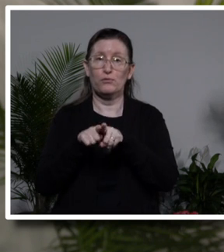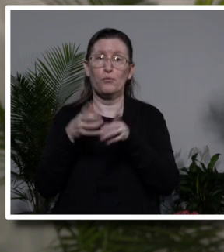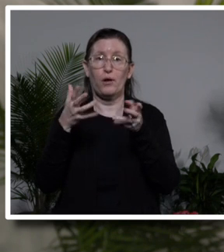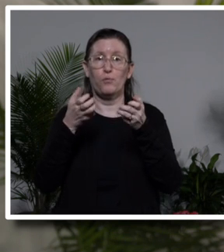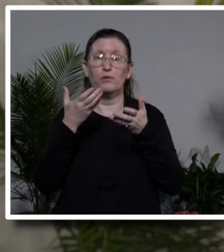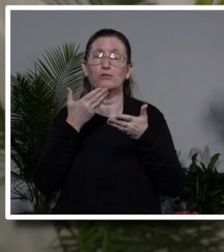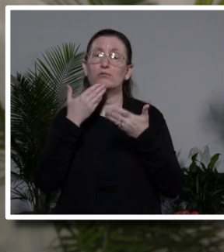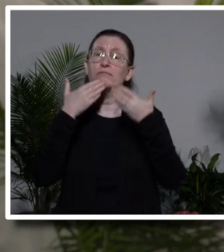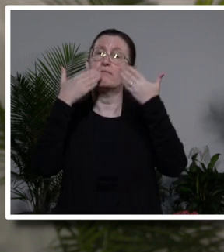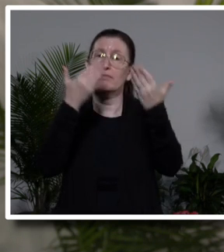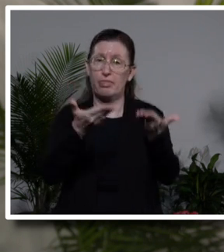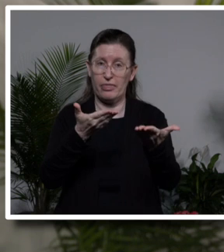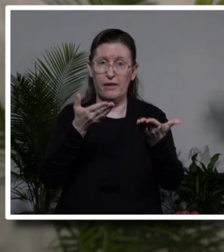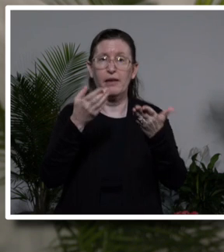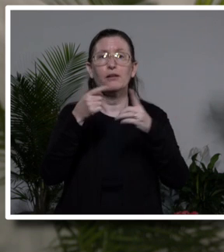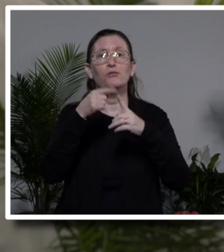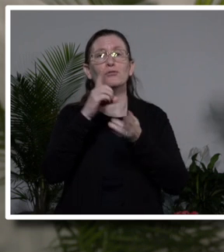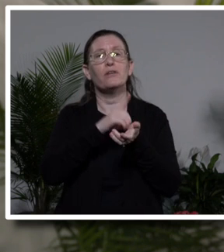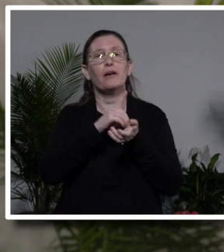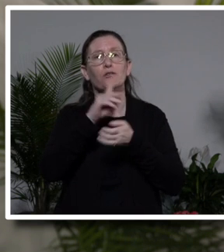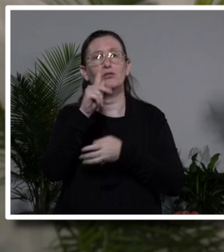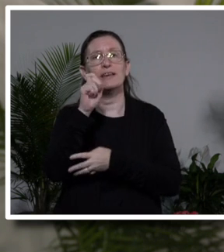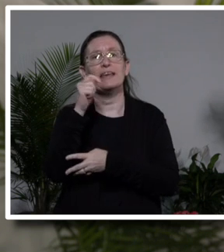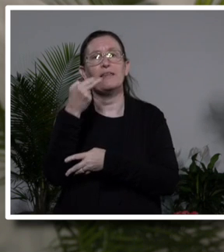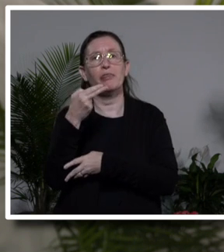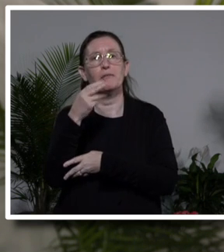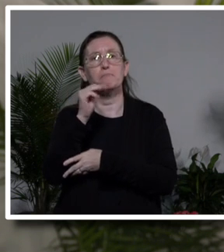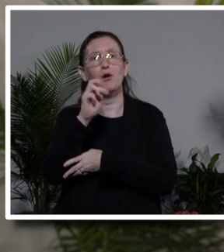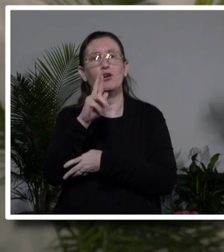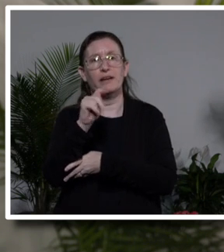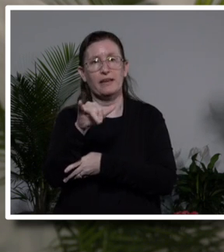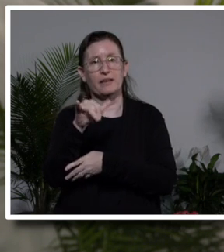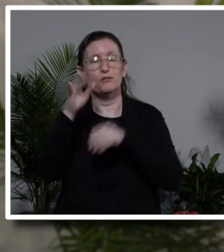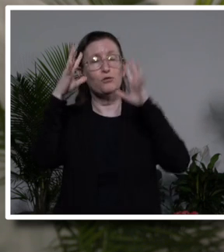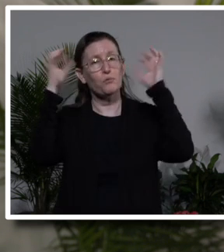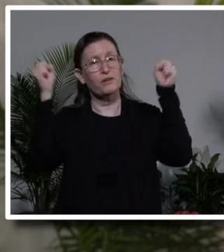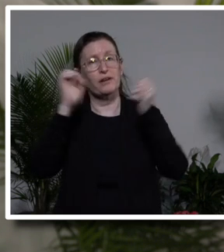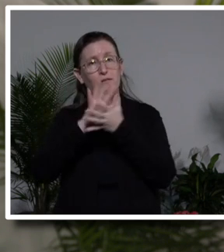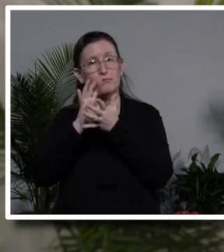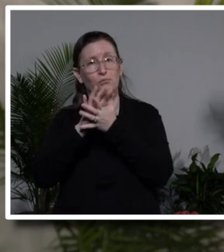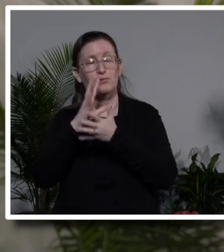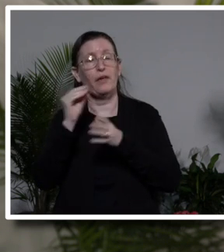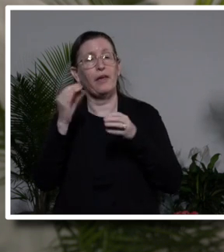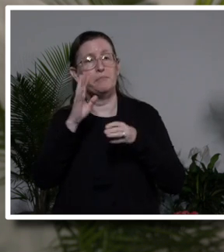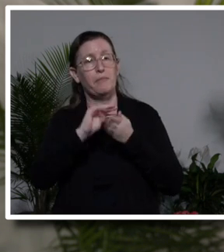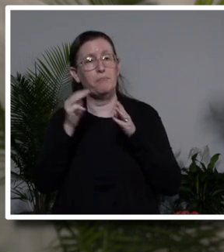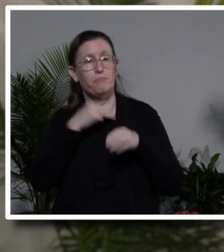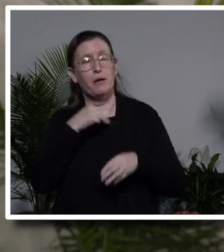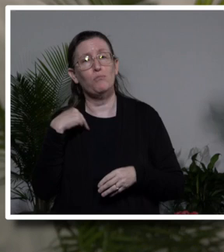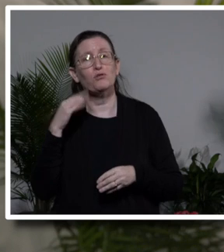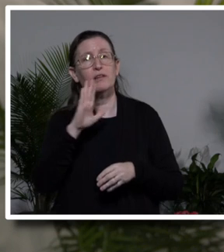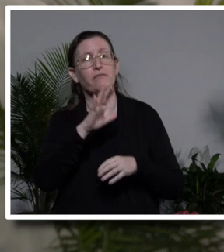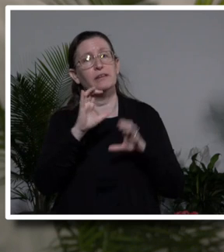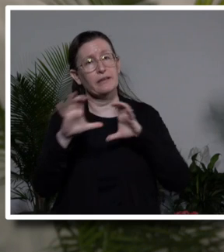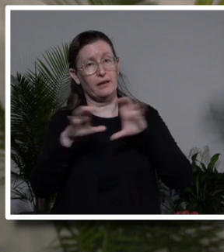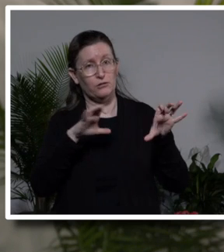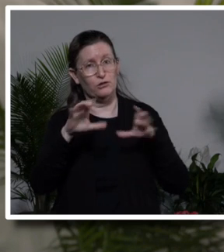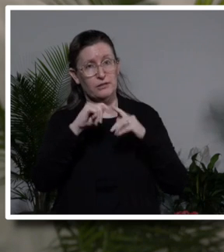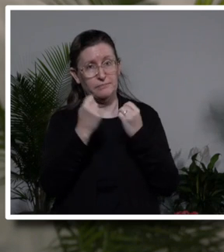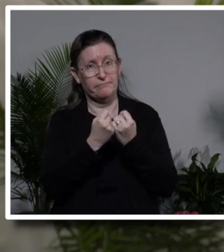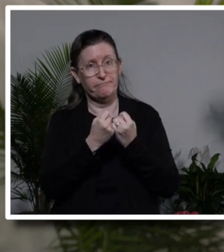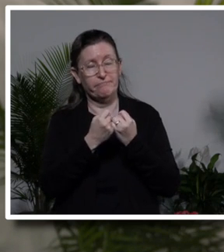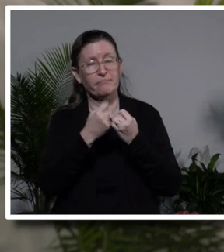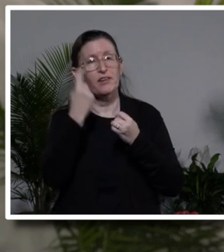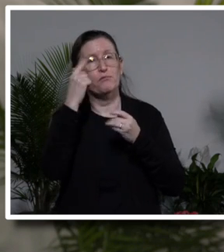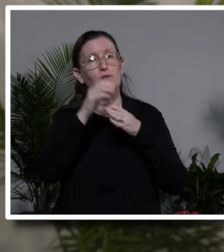I would also like to extend a special thank you to Dr. Keith Marty, Superintendent of Schools, and the members of the Superintendent's Action